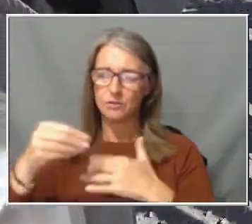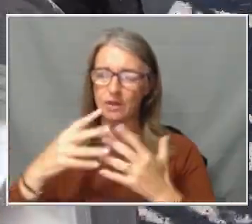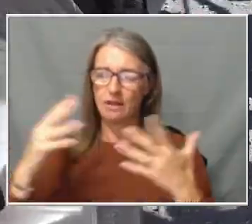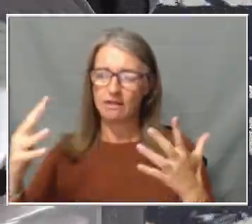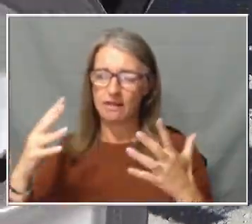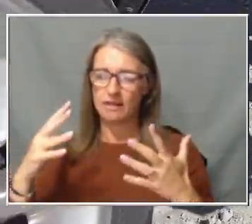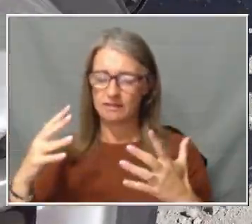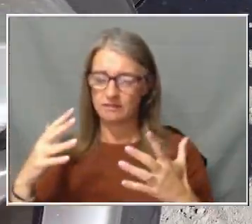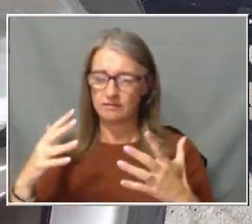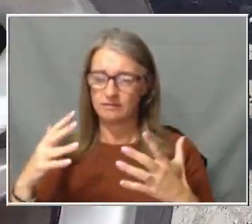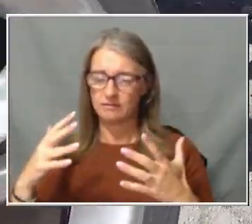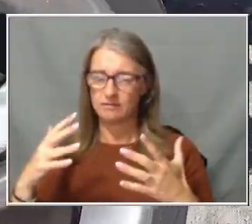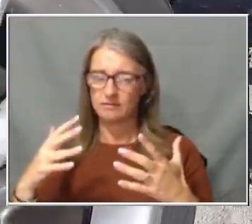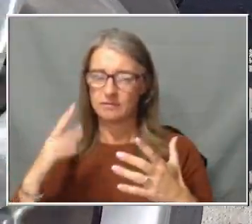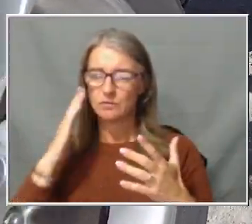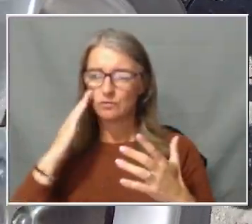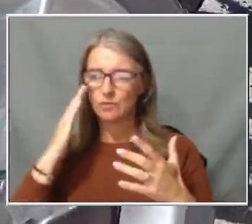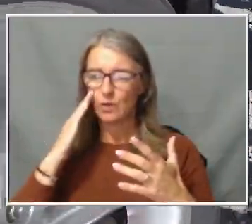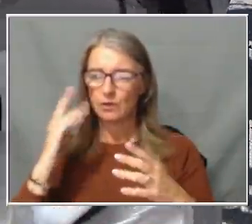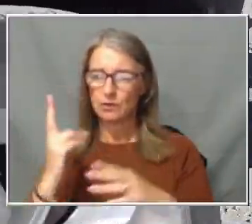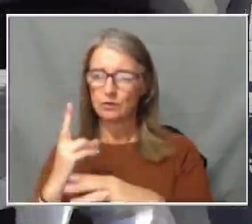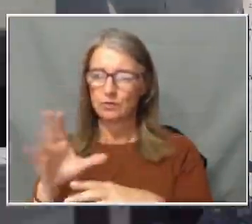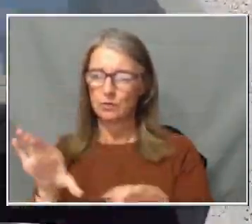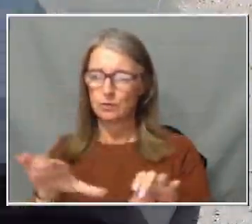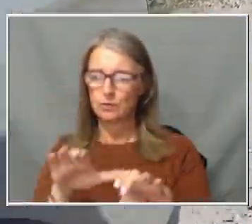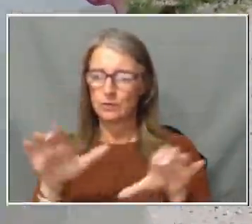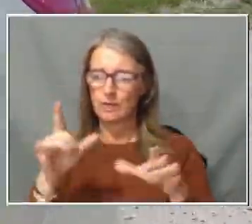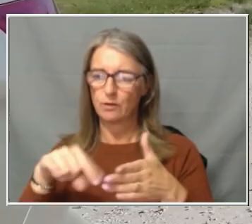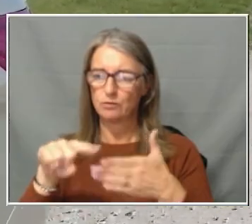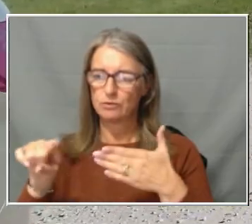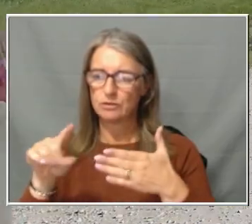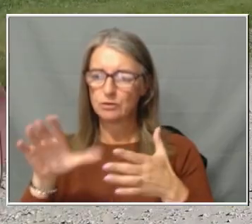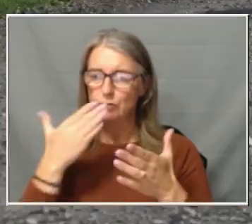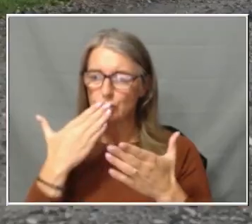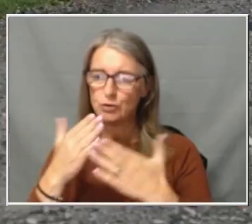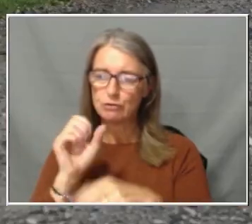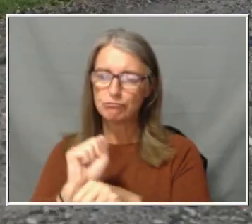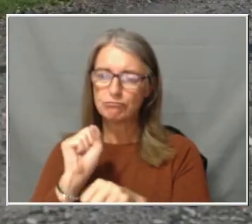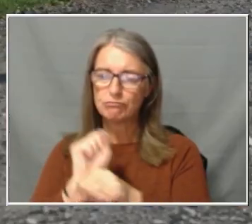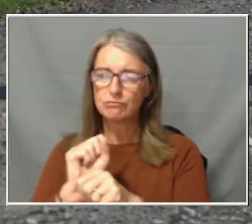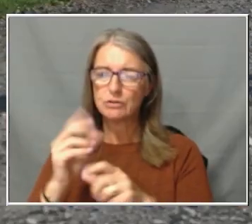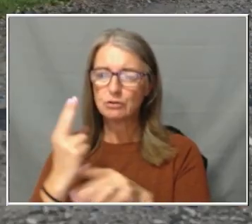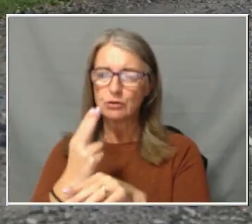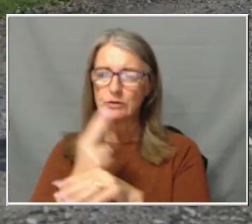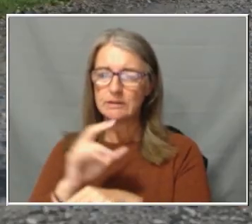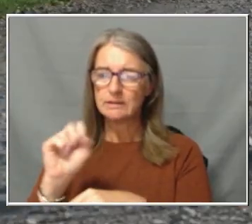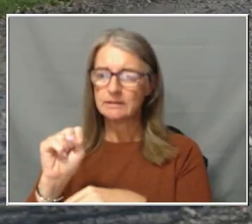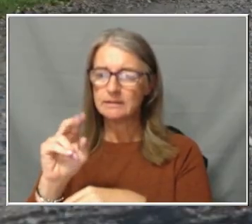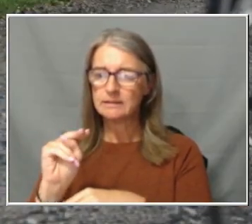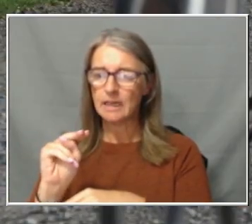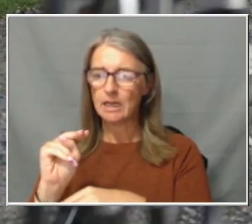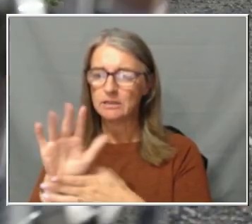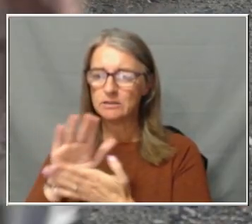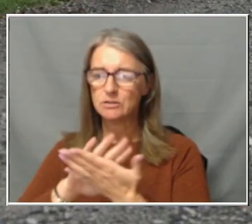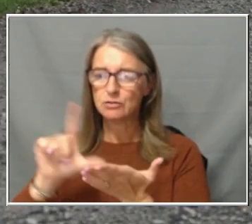bit. Knowing that you were doing these checks all along, were you doing a good job of wearing sunscreen and protecting